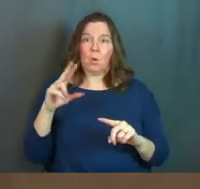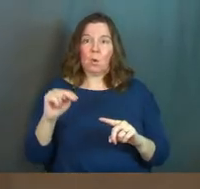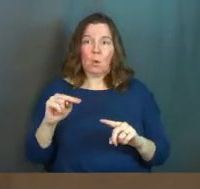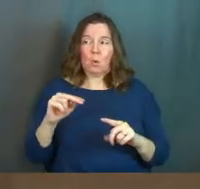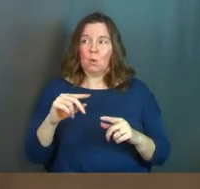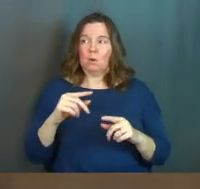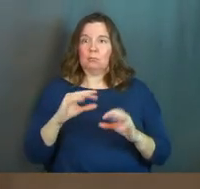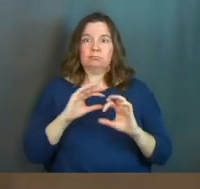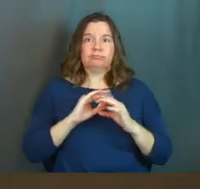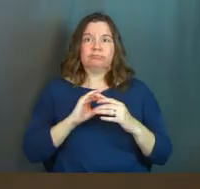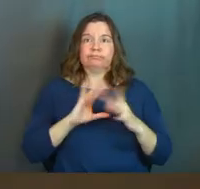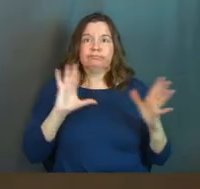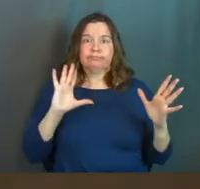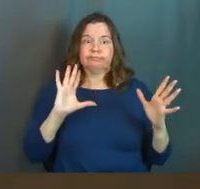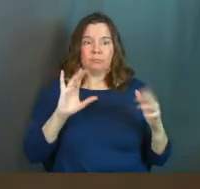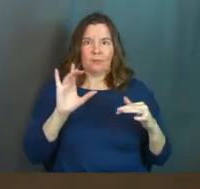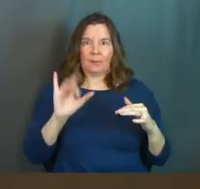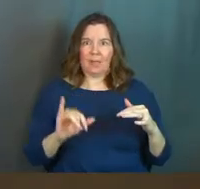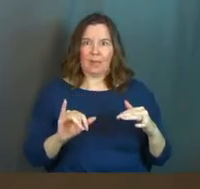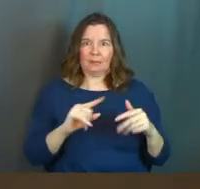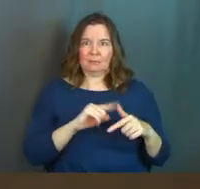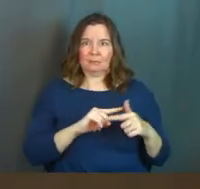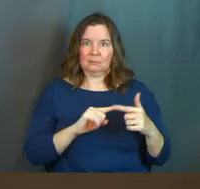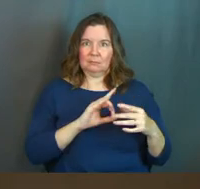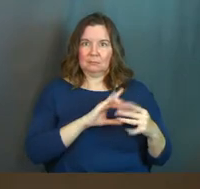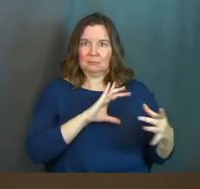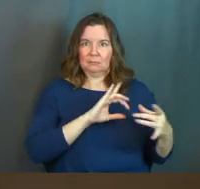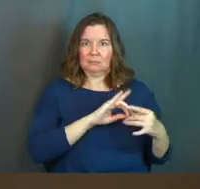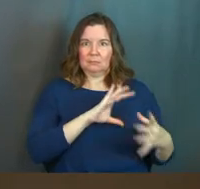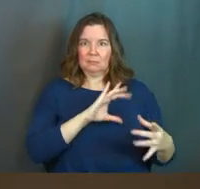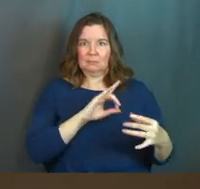pornography addiction, free from that.